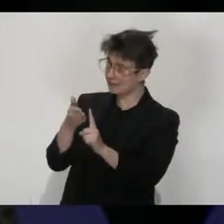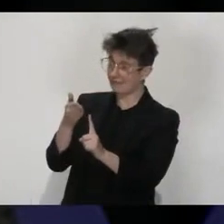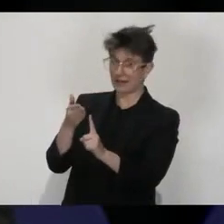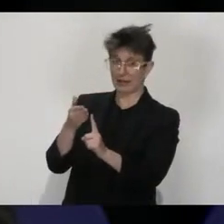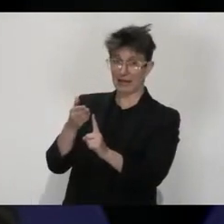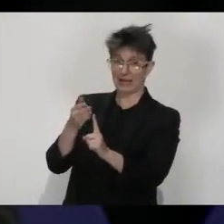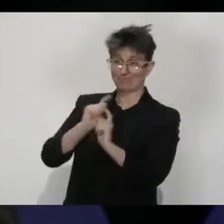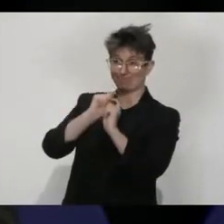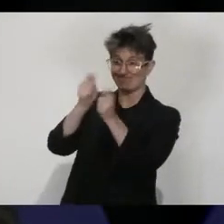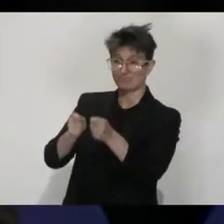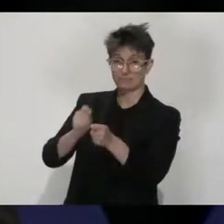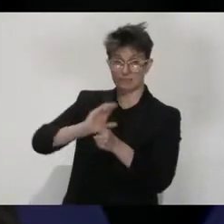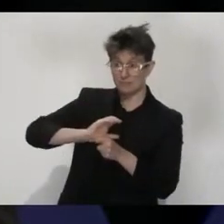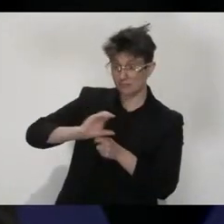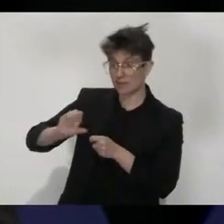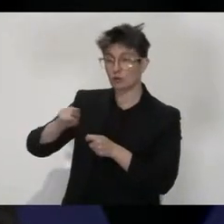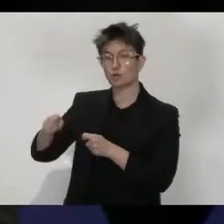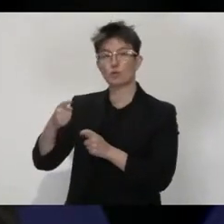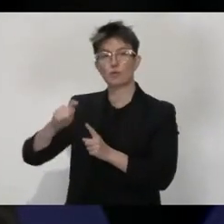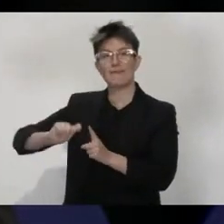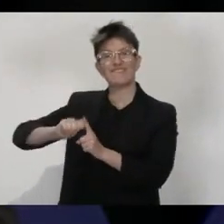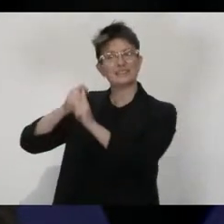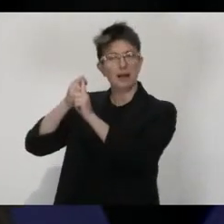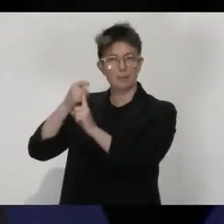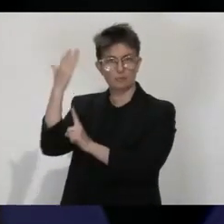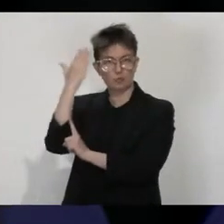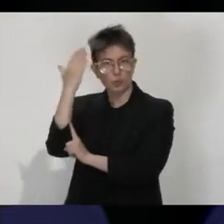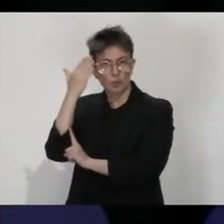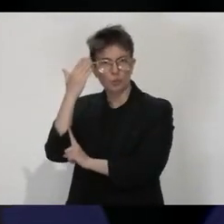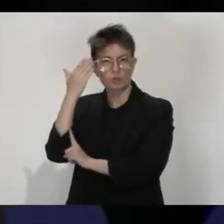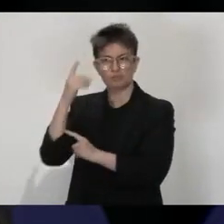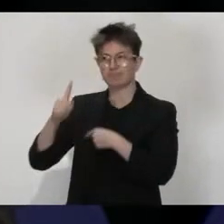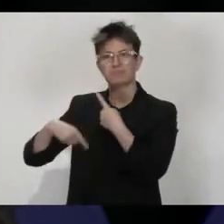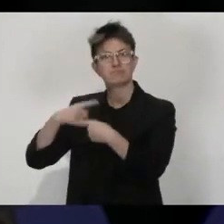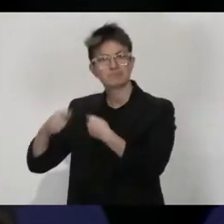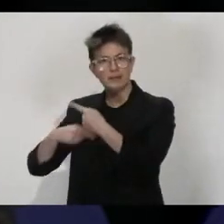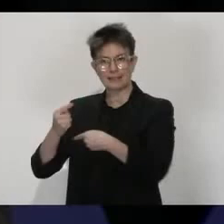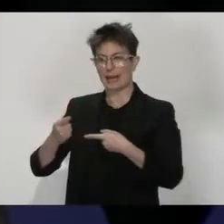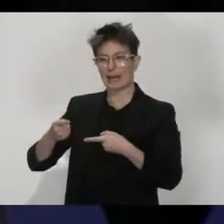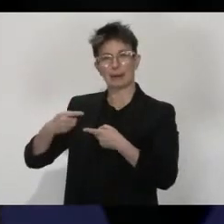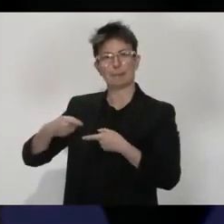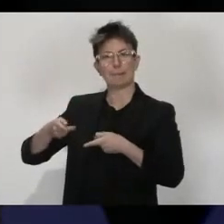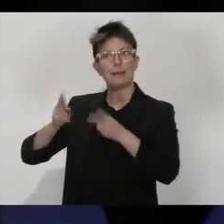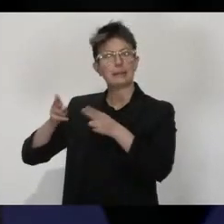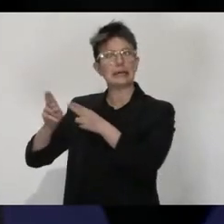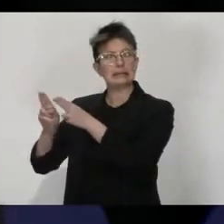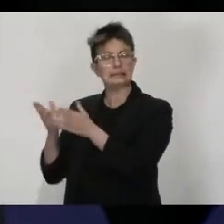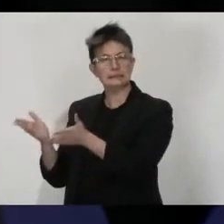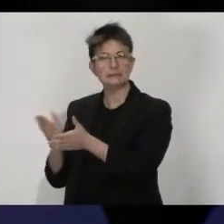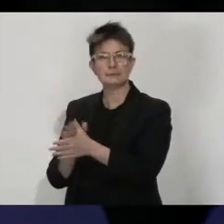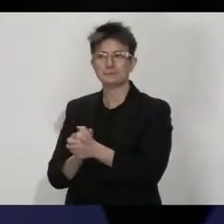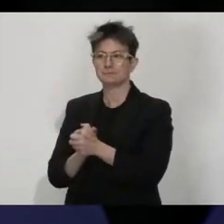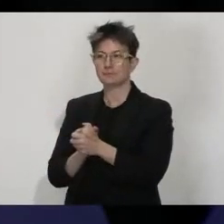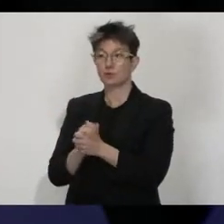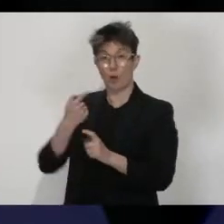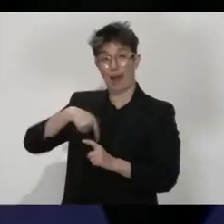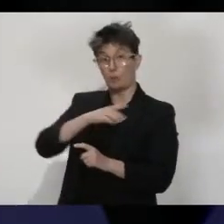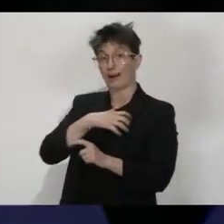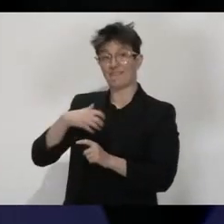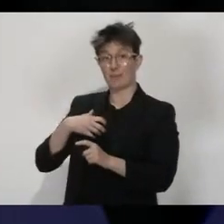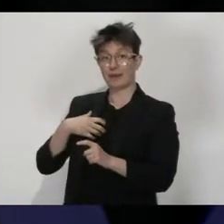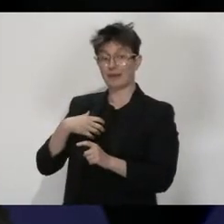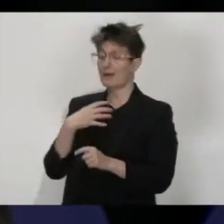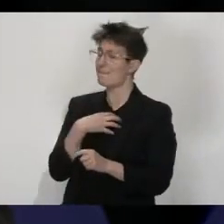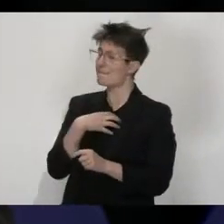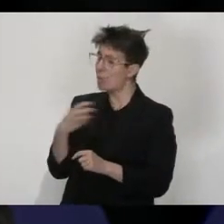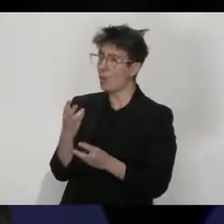happy to stand by the record of this government of having put more money into schools and school maintenance than the previous government and pretty